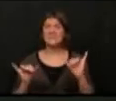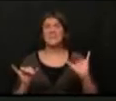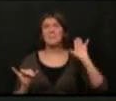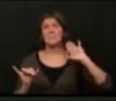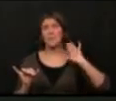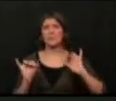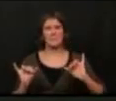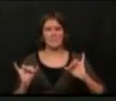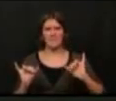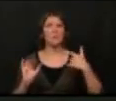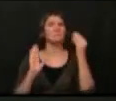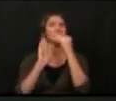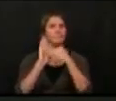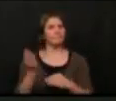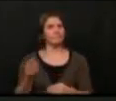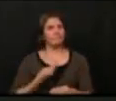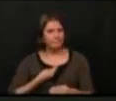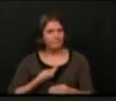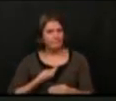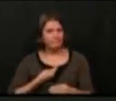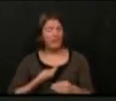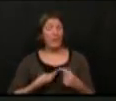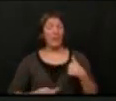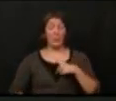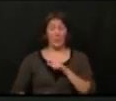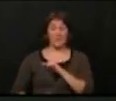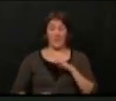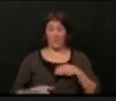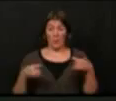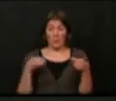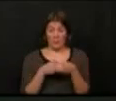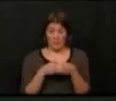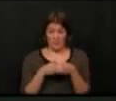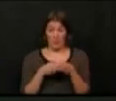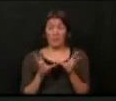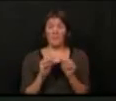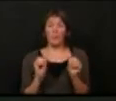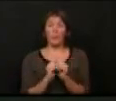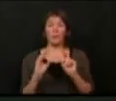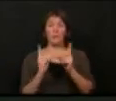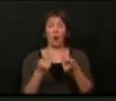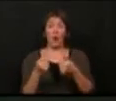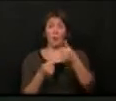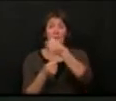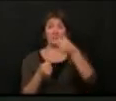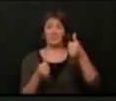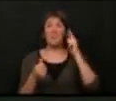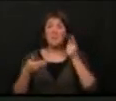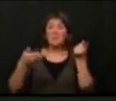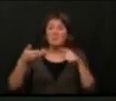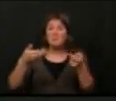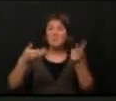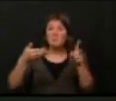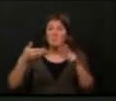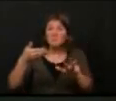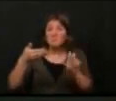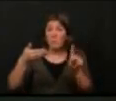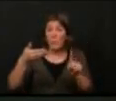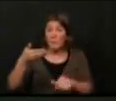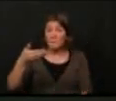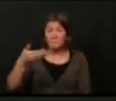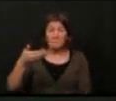and then probably have us get together with department heads to go through each of the budgets sometime in the next 2 or 3 weeks. Does that make sense?